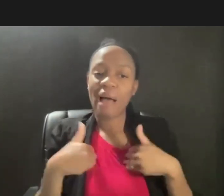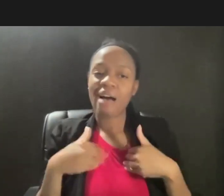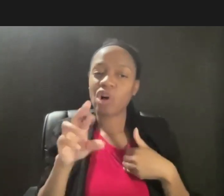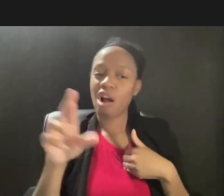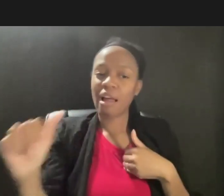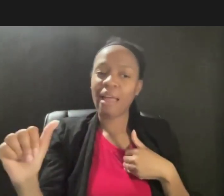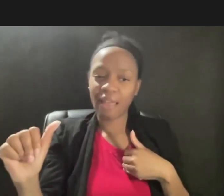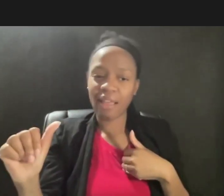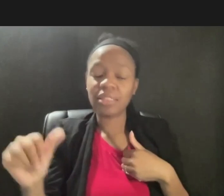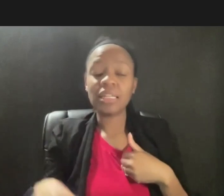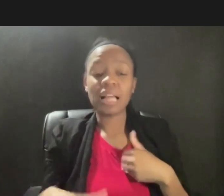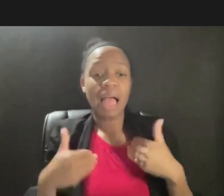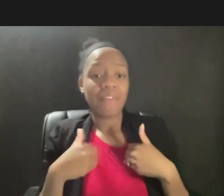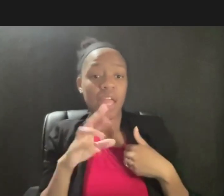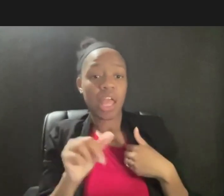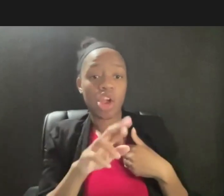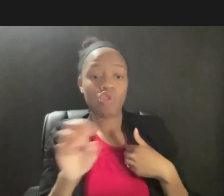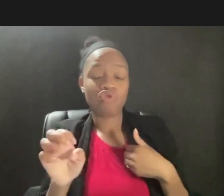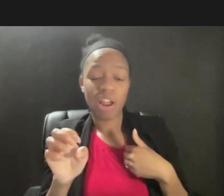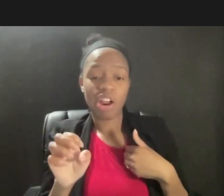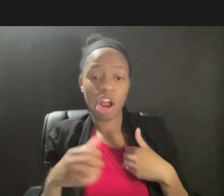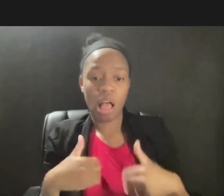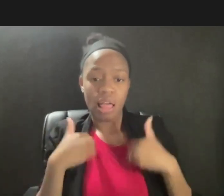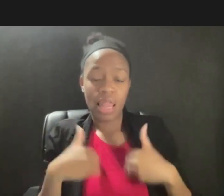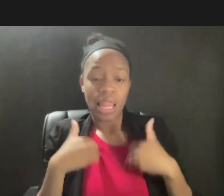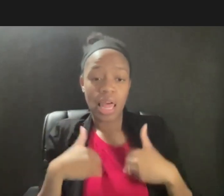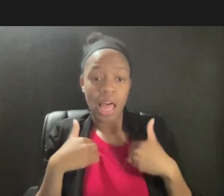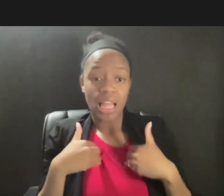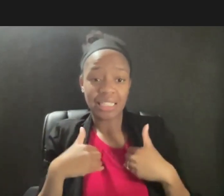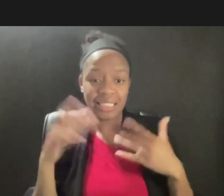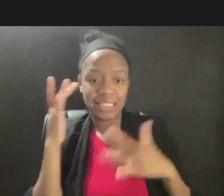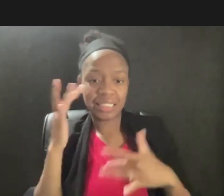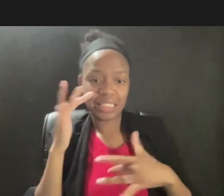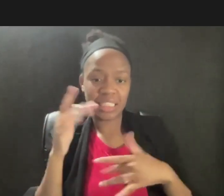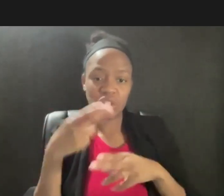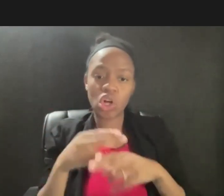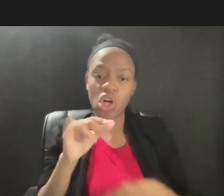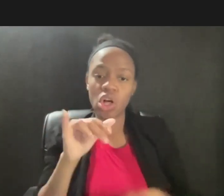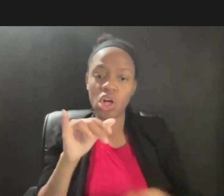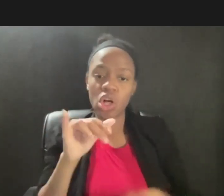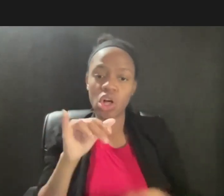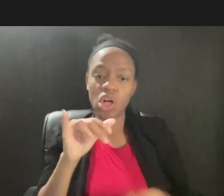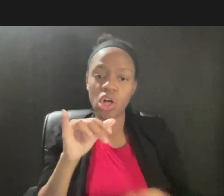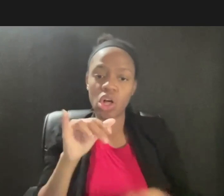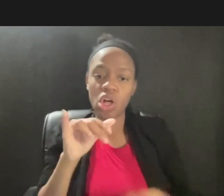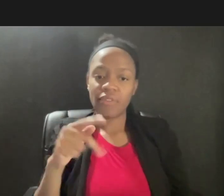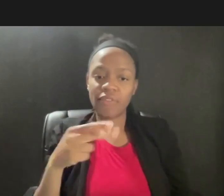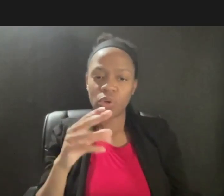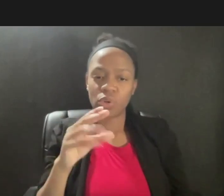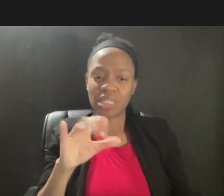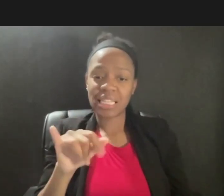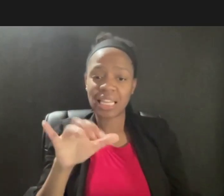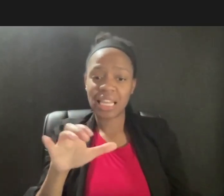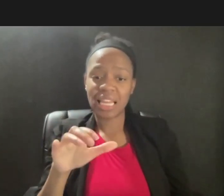very rare lung disease called lymphocytic interstitial pneumonia, which is different from regular pneumonia.